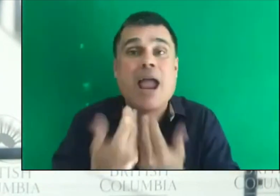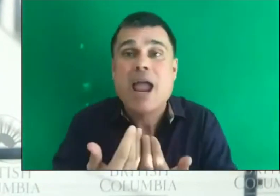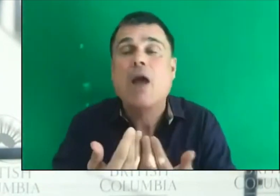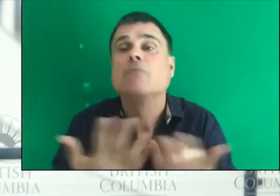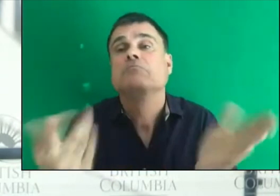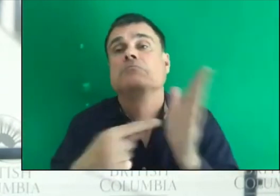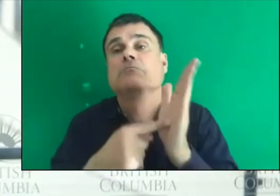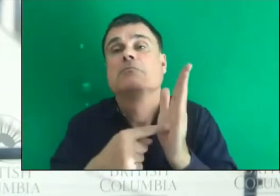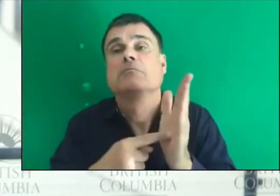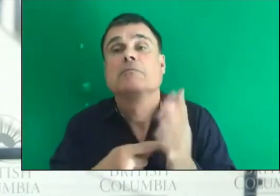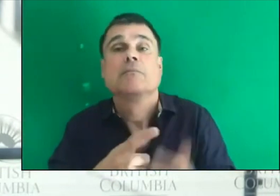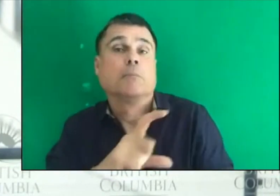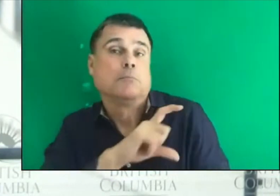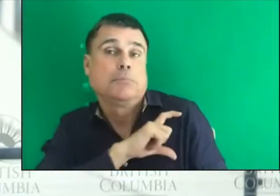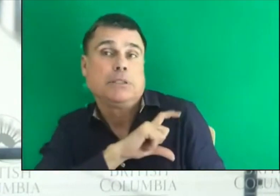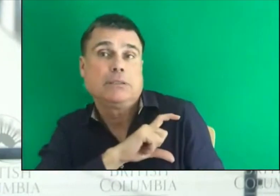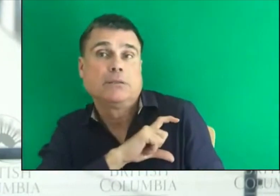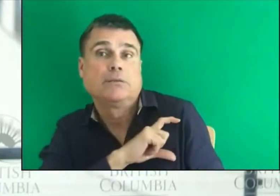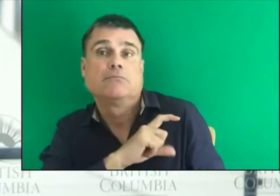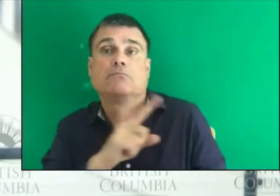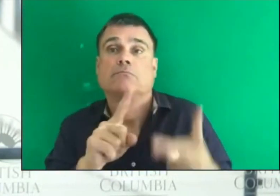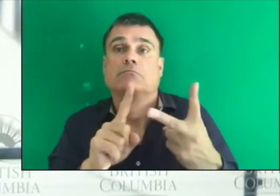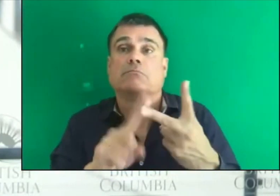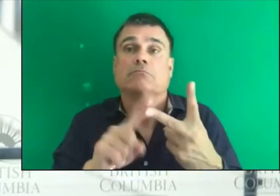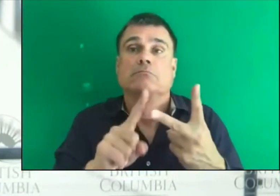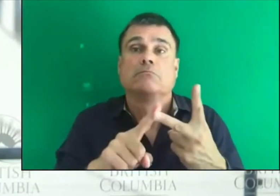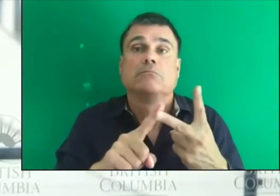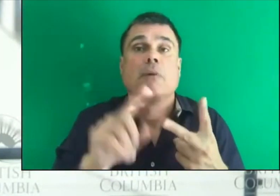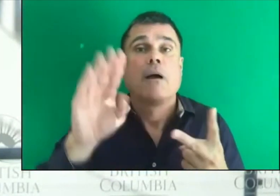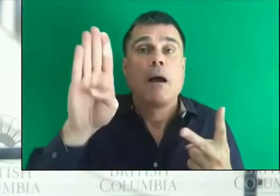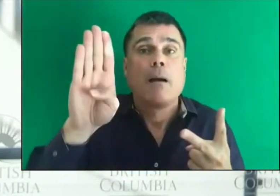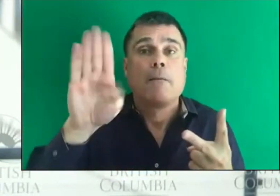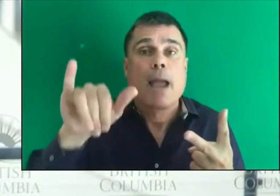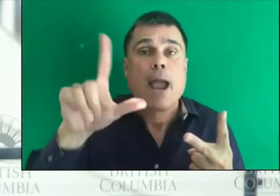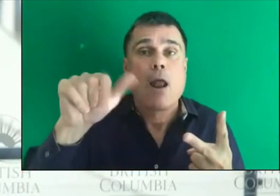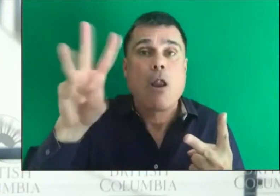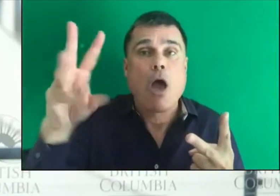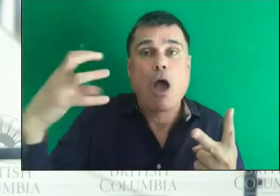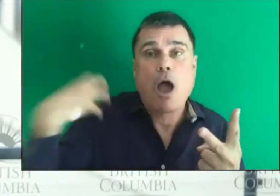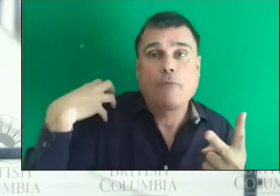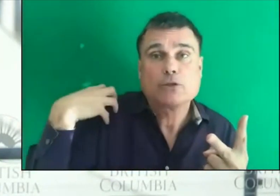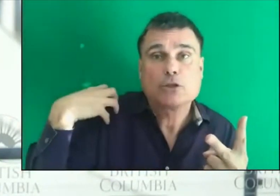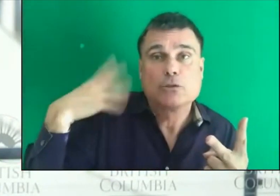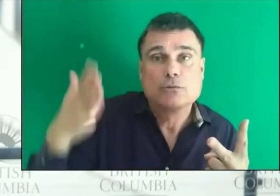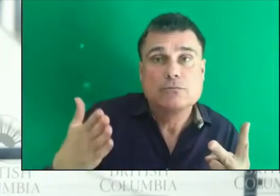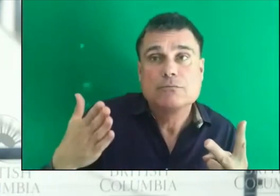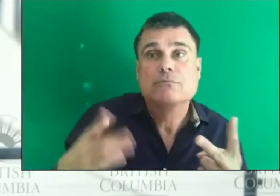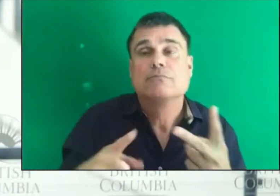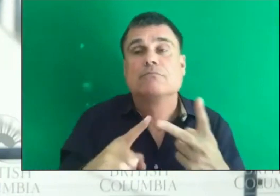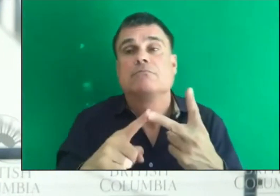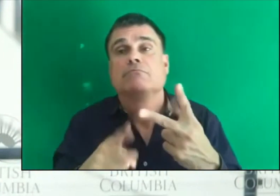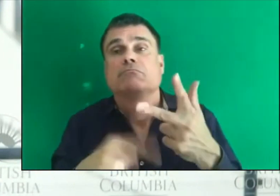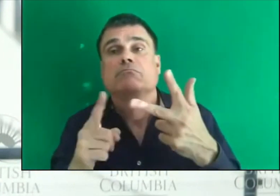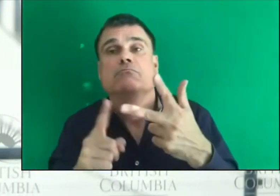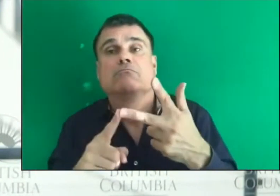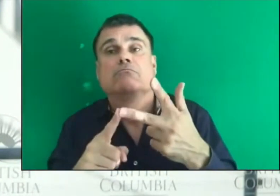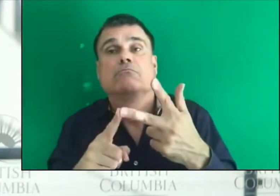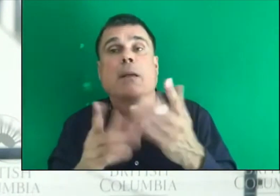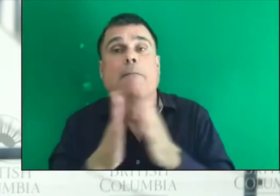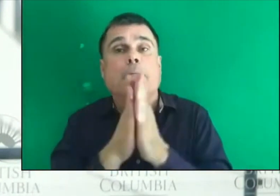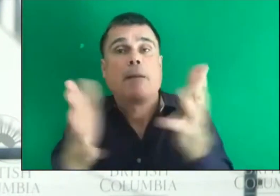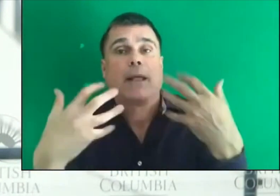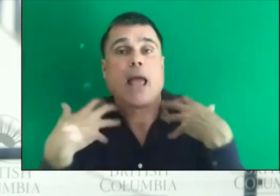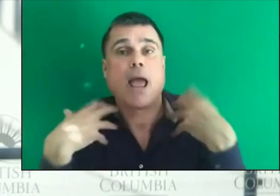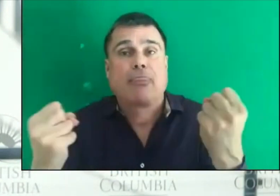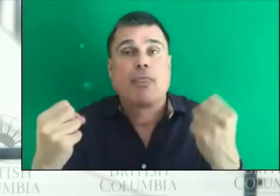healthcare system. And it is very important that people do take these actions now. Having said that, we do